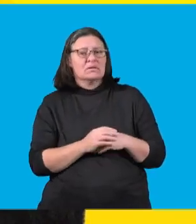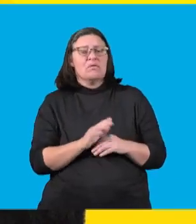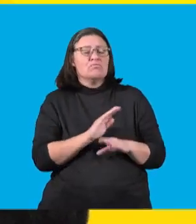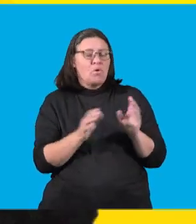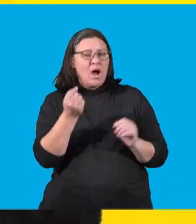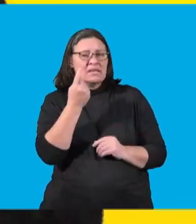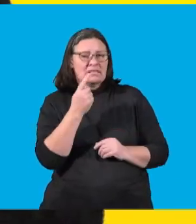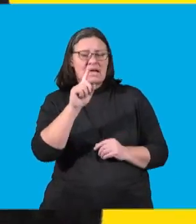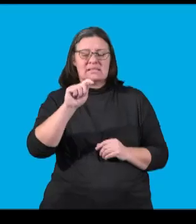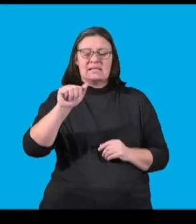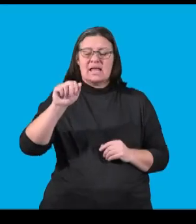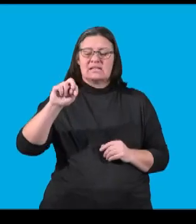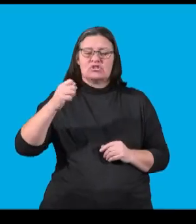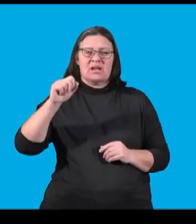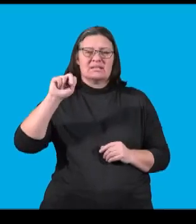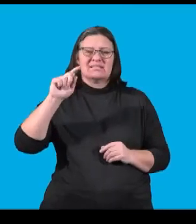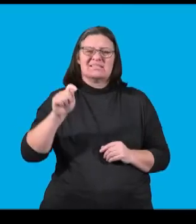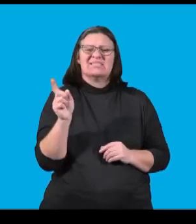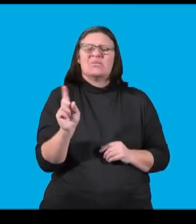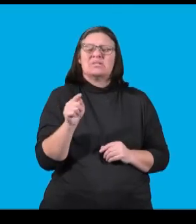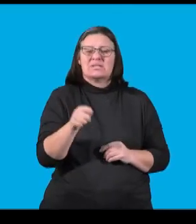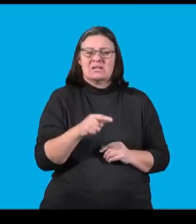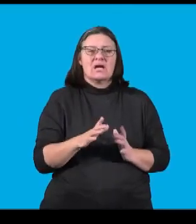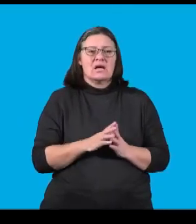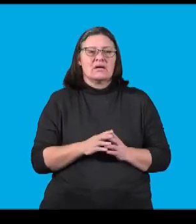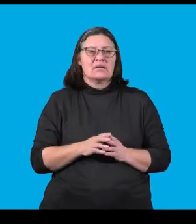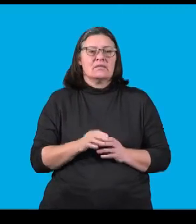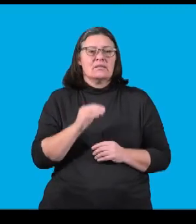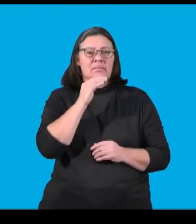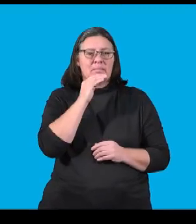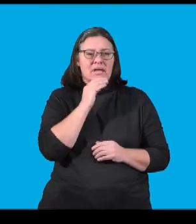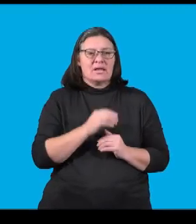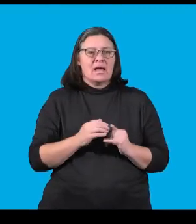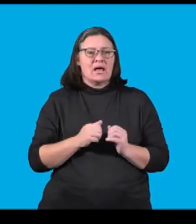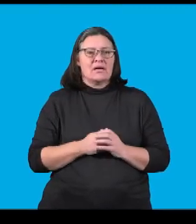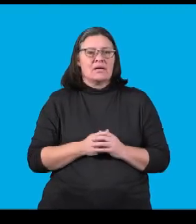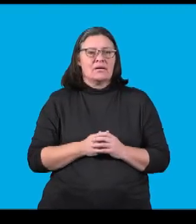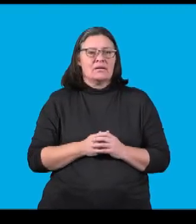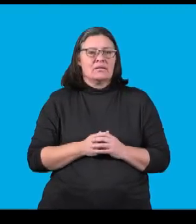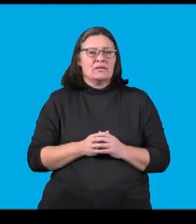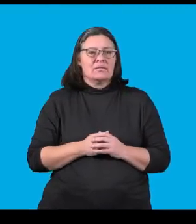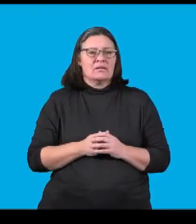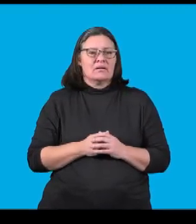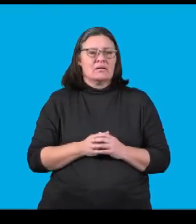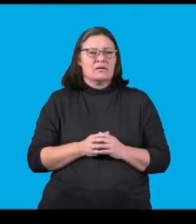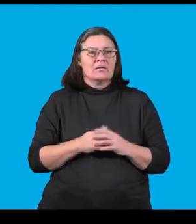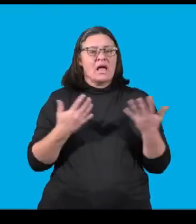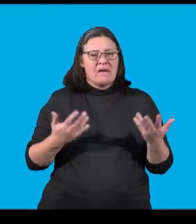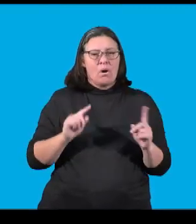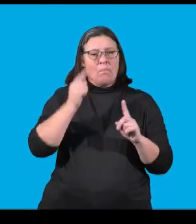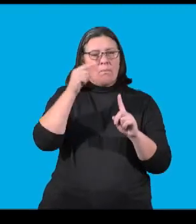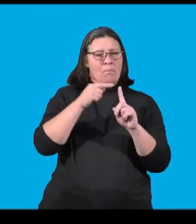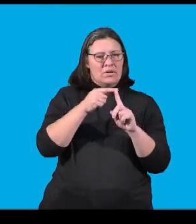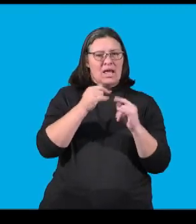not understanding what a tangent is. Remember, a tangent is a line that touches a graph. It can be any graph at just